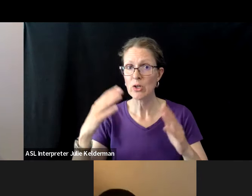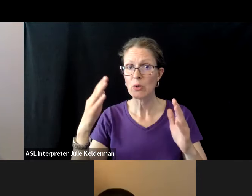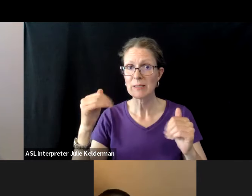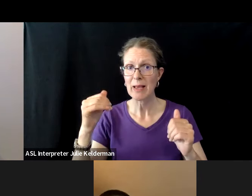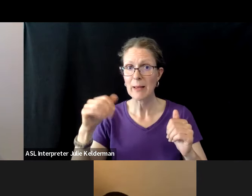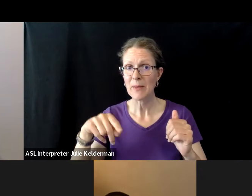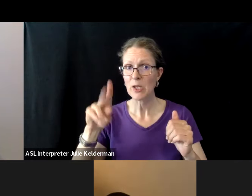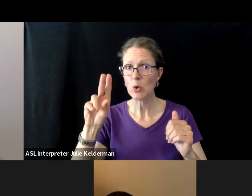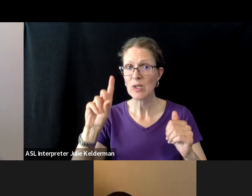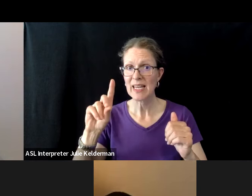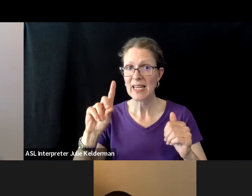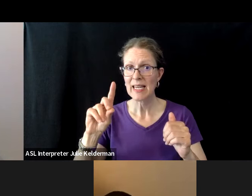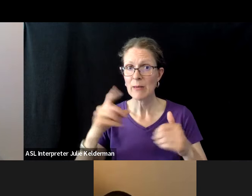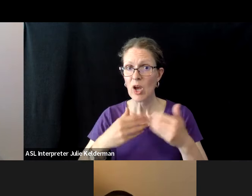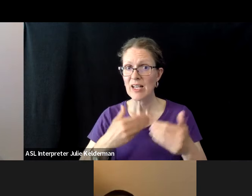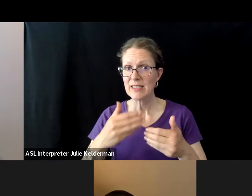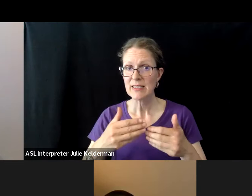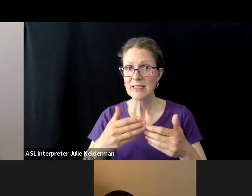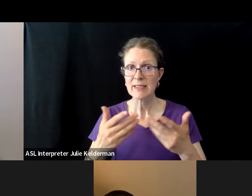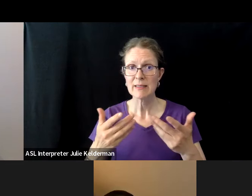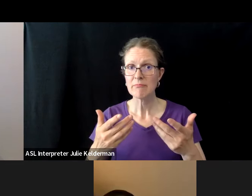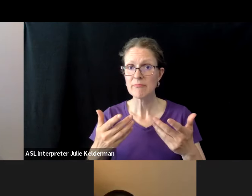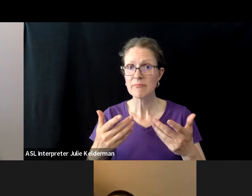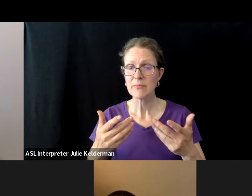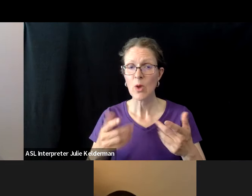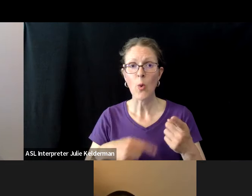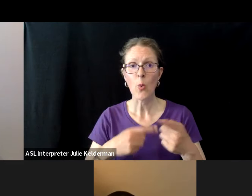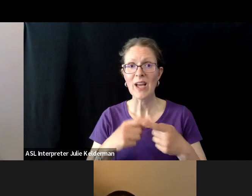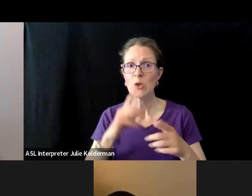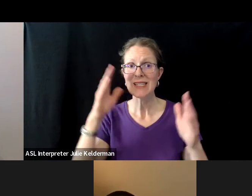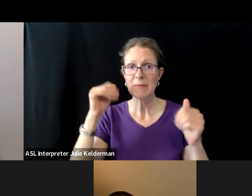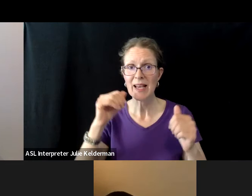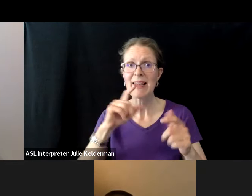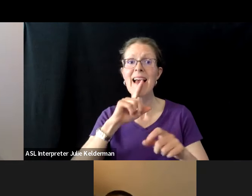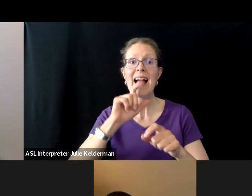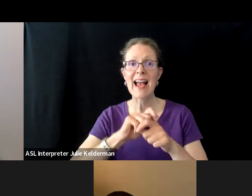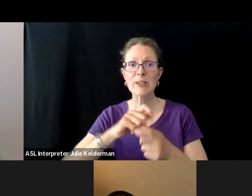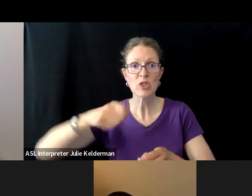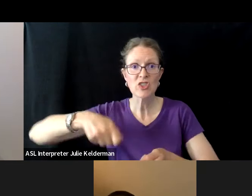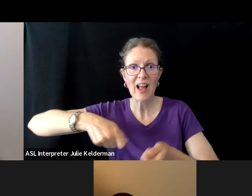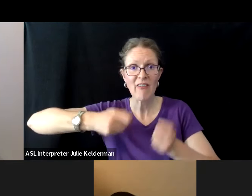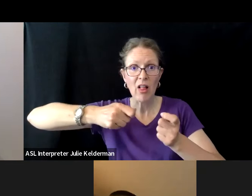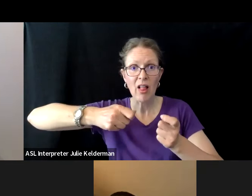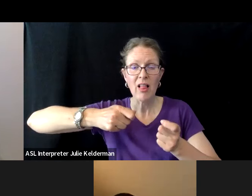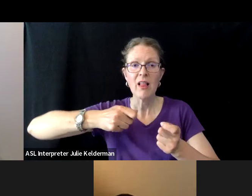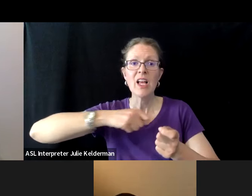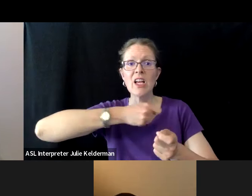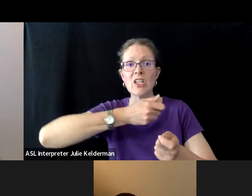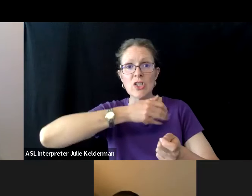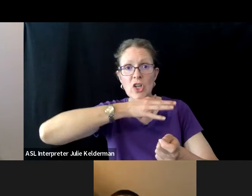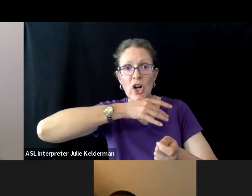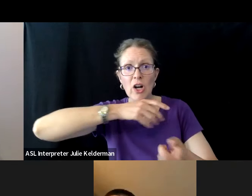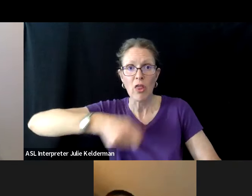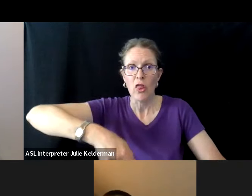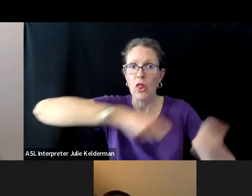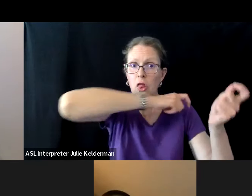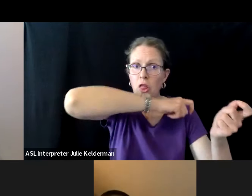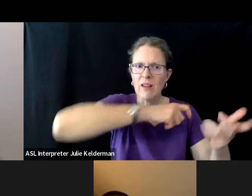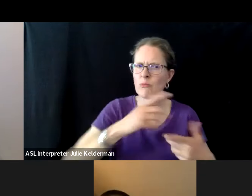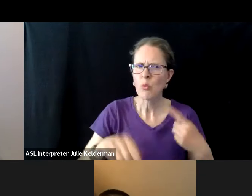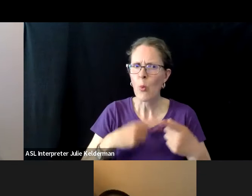process to take, and when do you expect a shovel hitting dirt? Like what's the overall plan? Sure. So I can speak